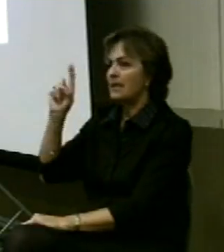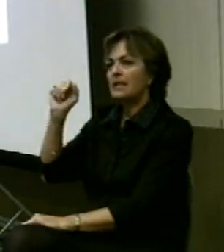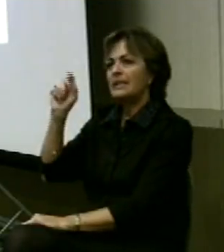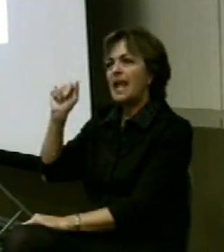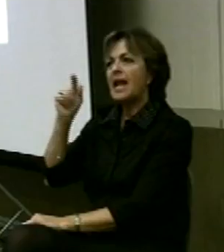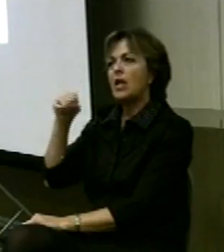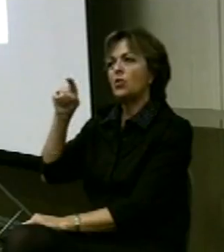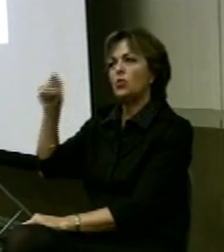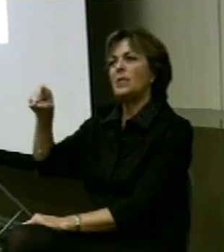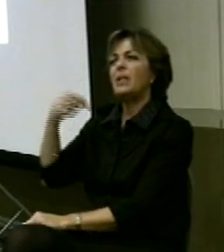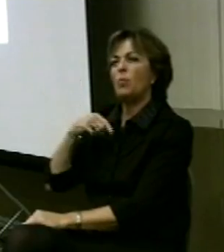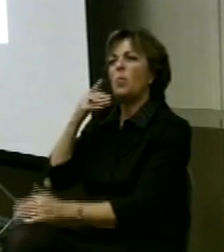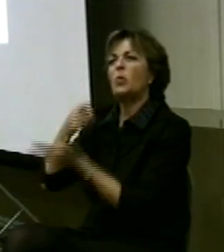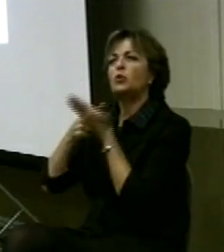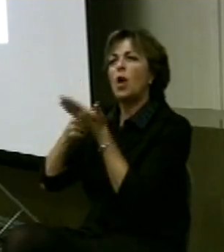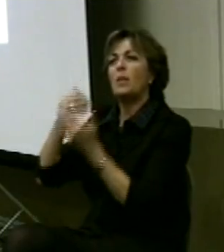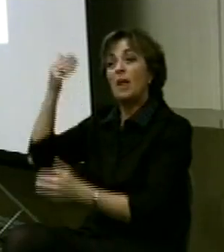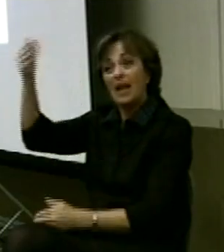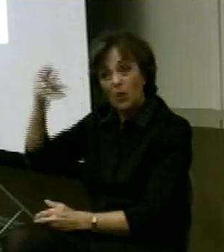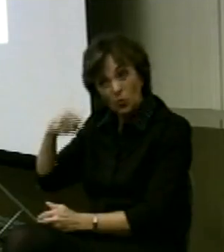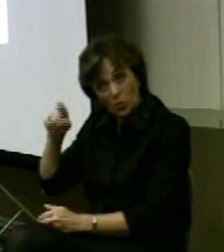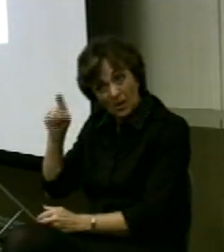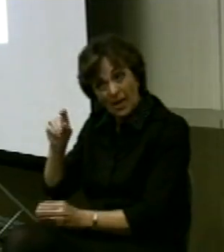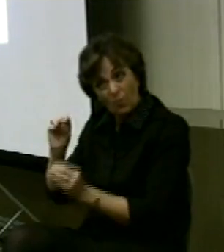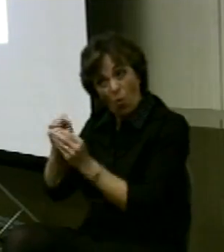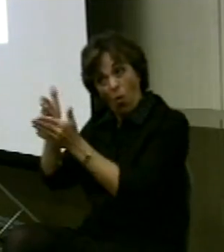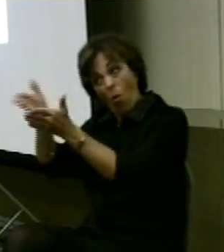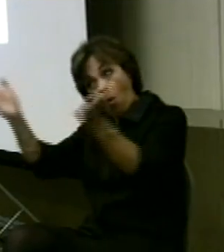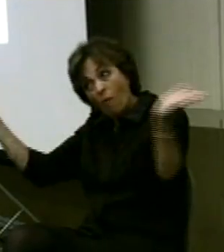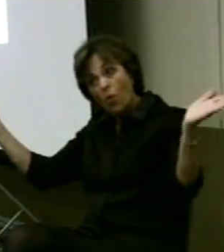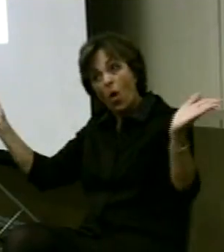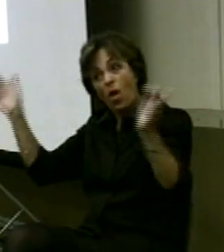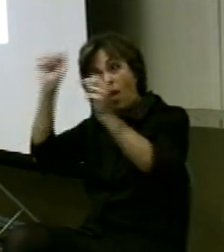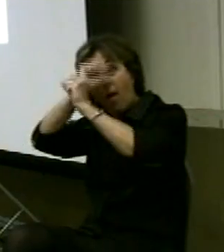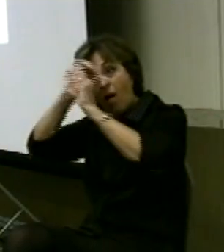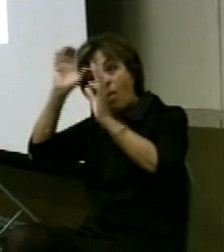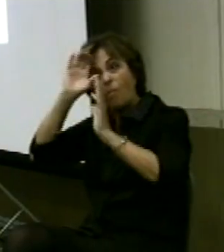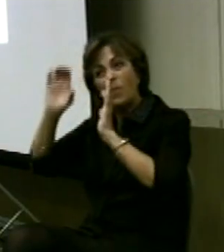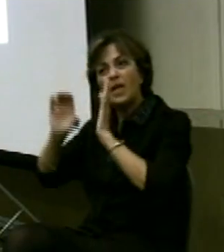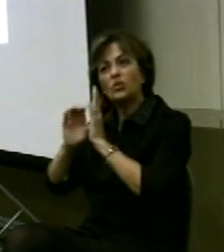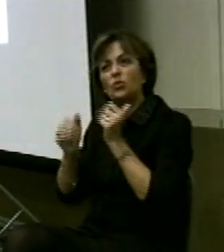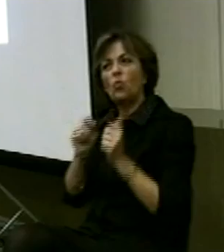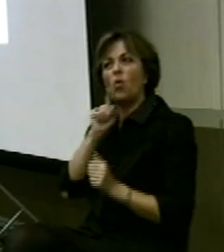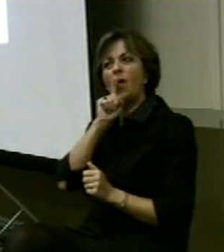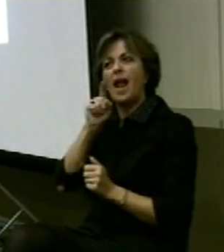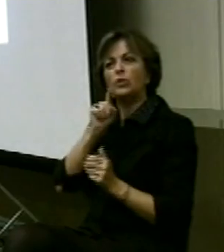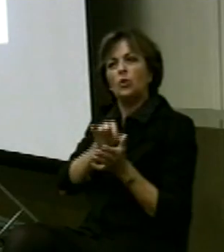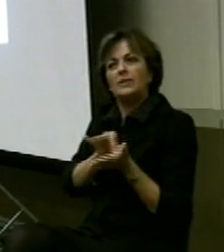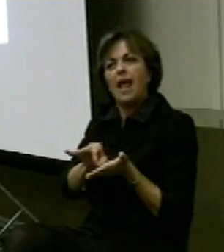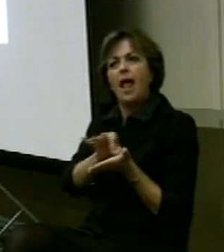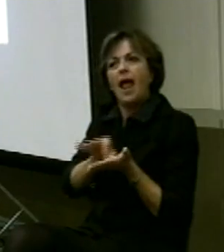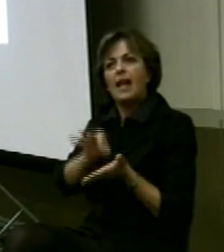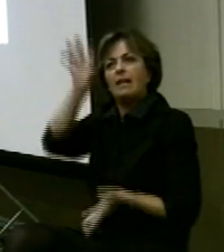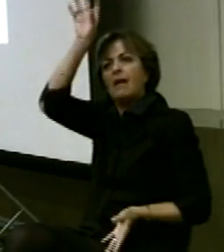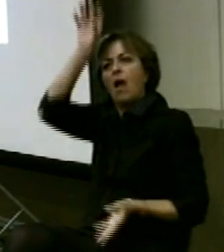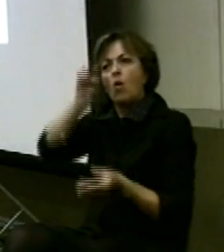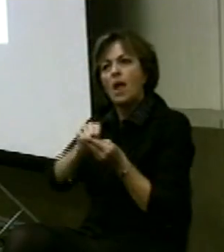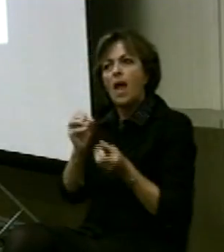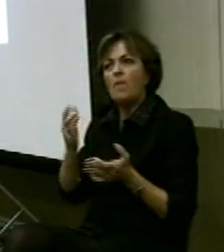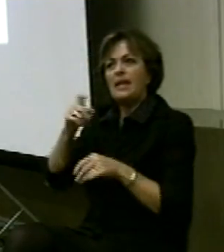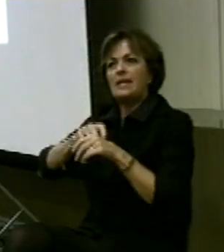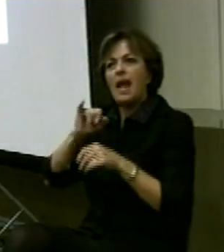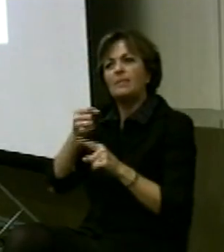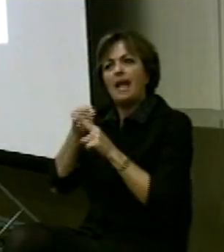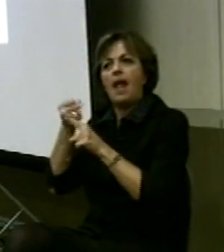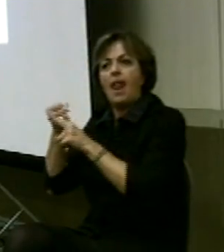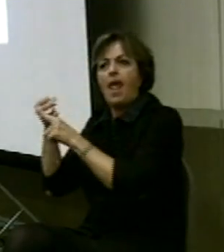you need, which we'll talk about that later, do you need more of an overall picture, or do you need an actual tally count of exactly how many times this